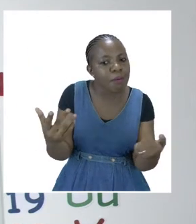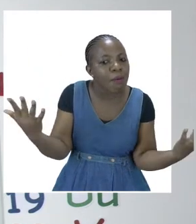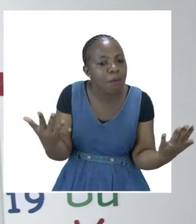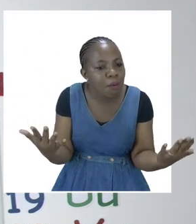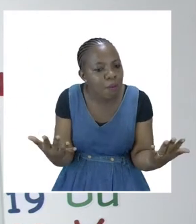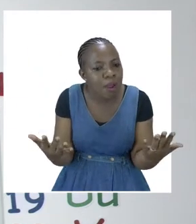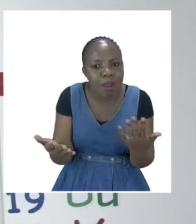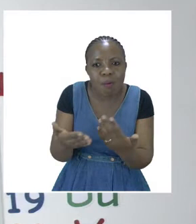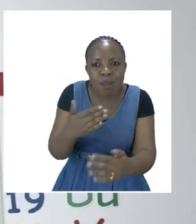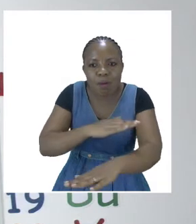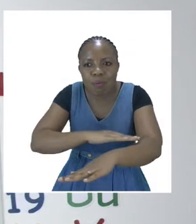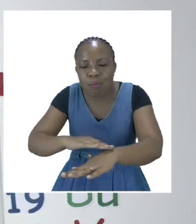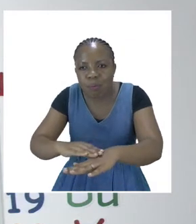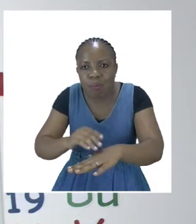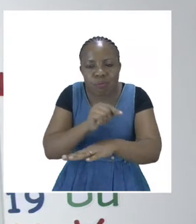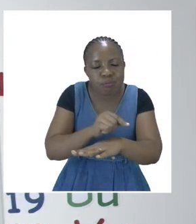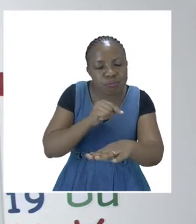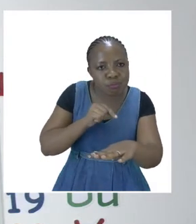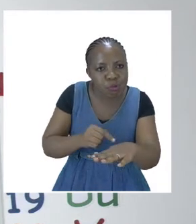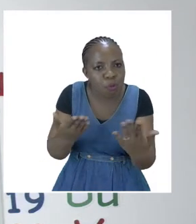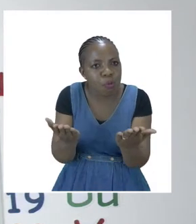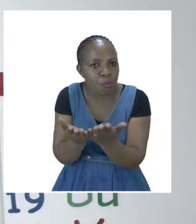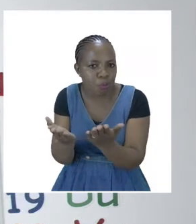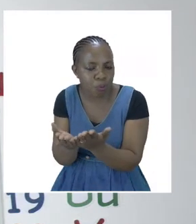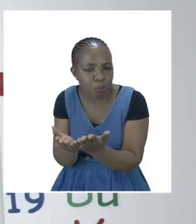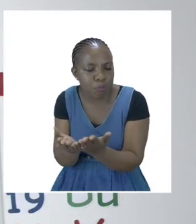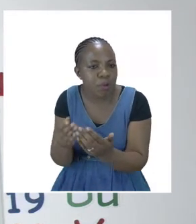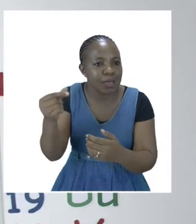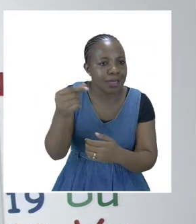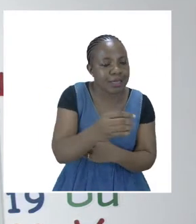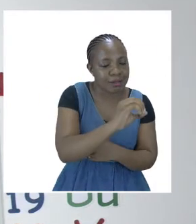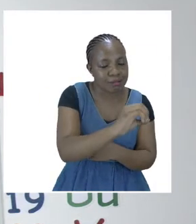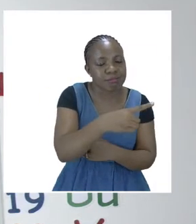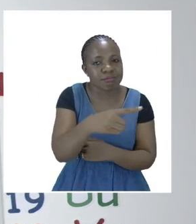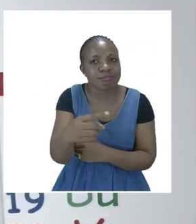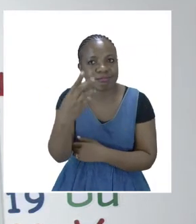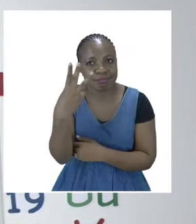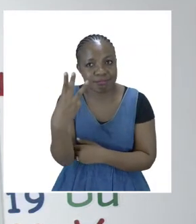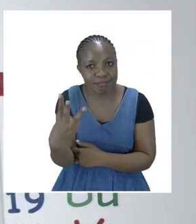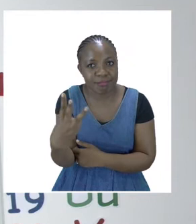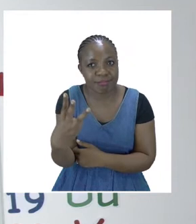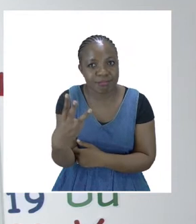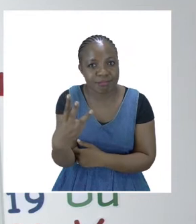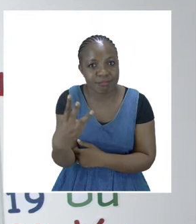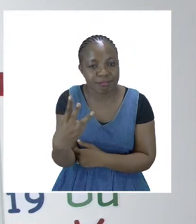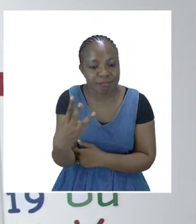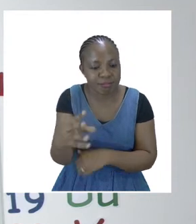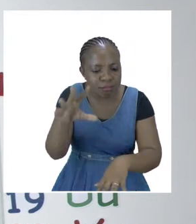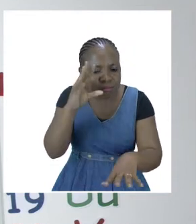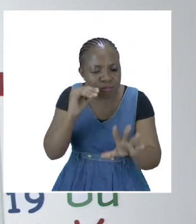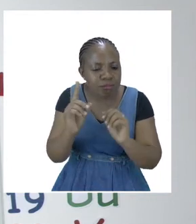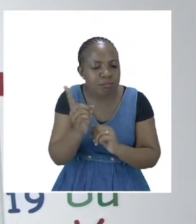to Thursday for pre-primary up until grade 3. The lessons are for listening